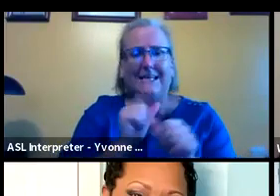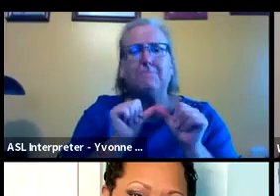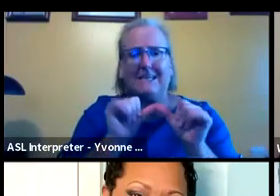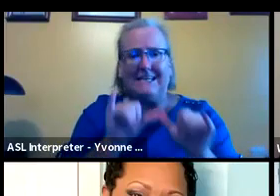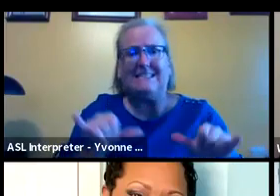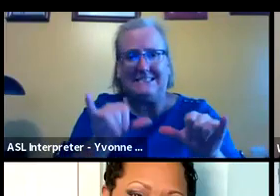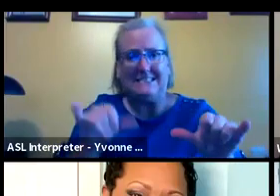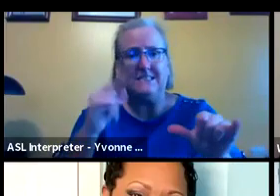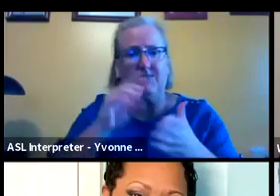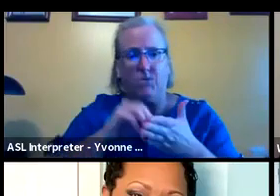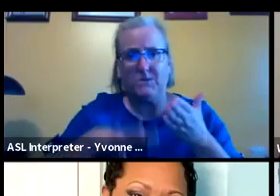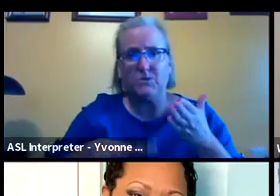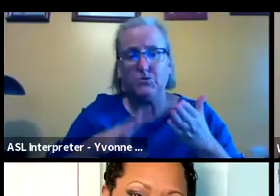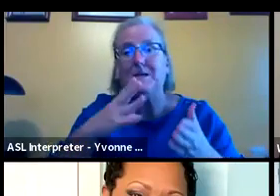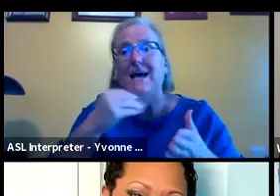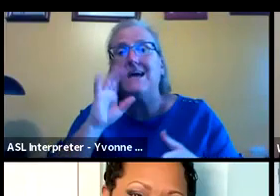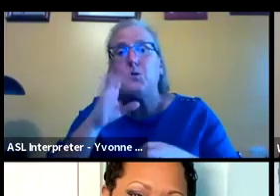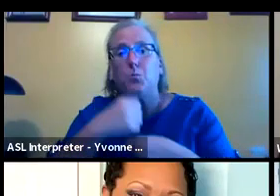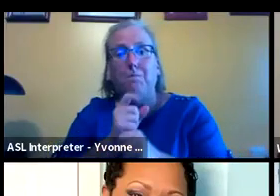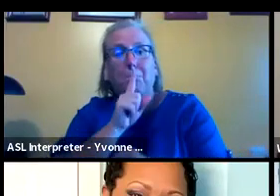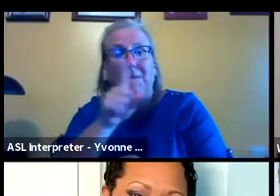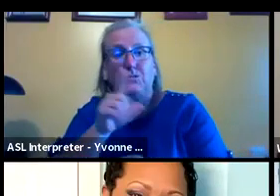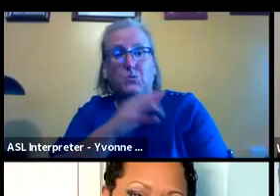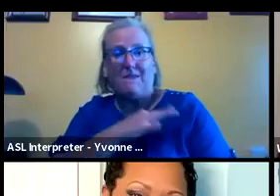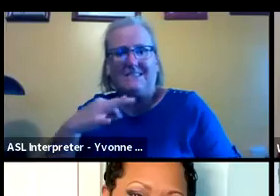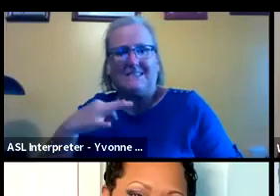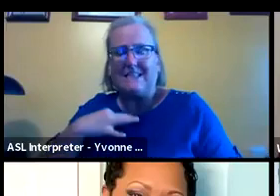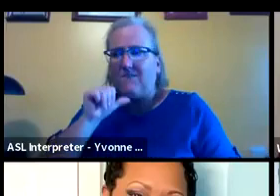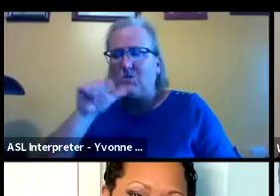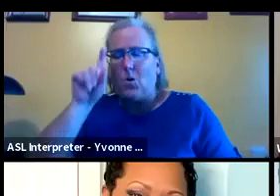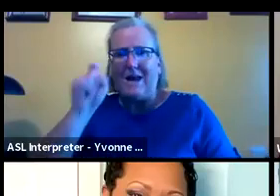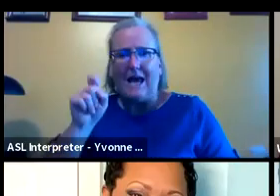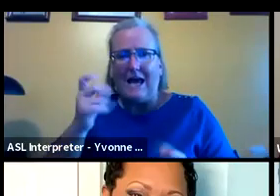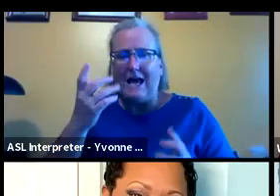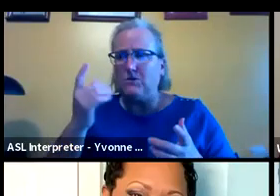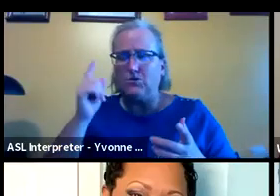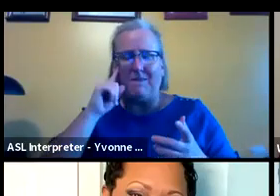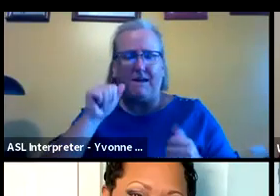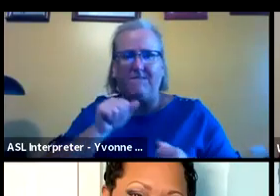while ensuring that staff are not required to quickly plan to pivot to